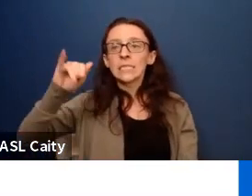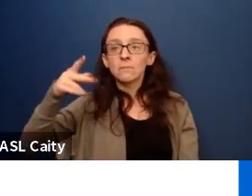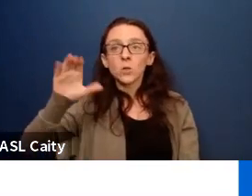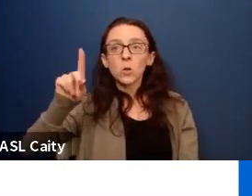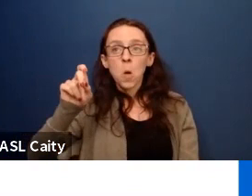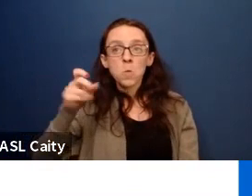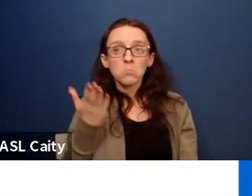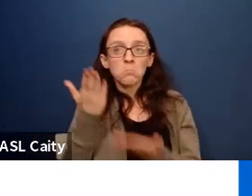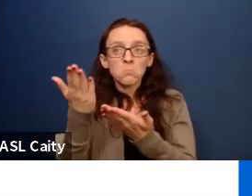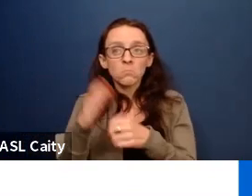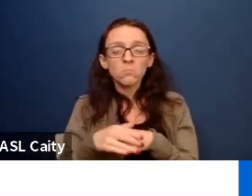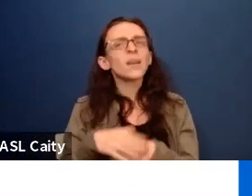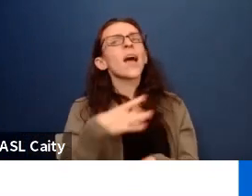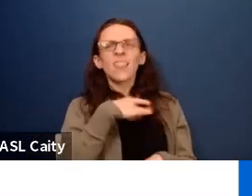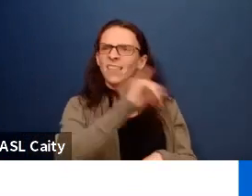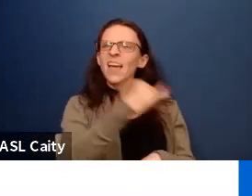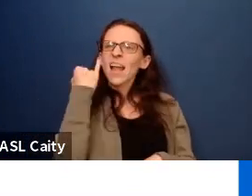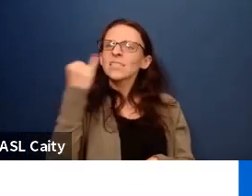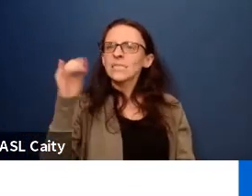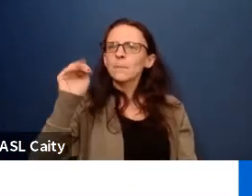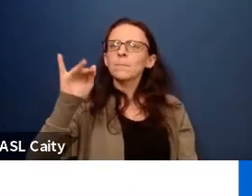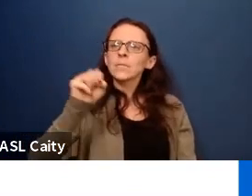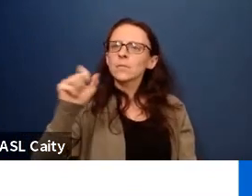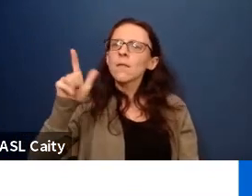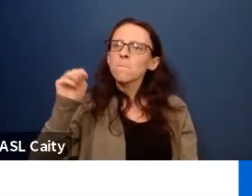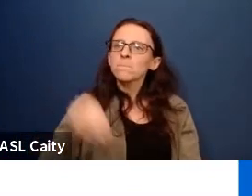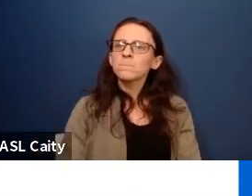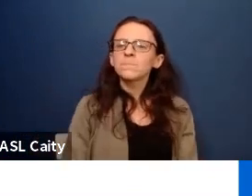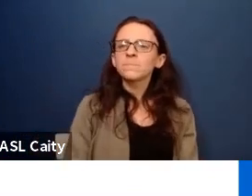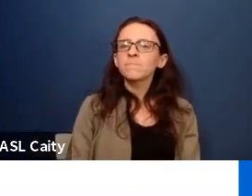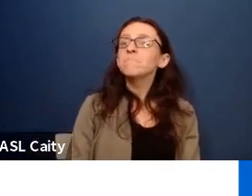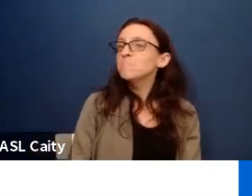I like that idea, Ms. Lum. Yep.